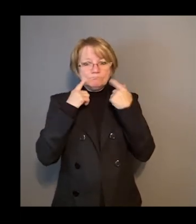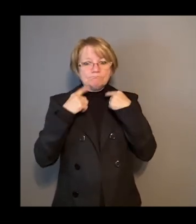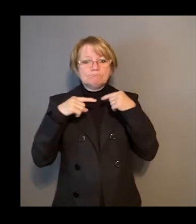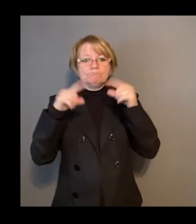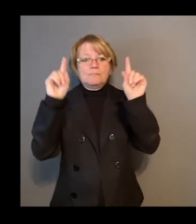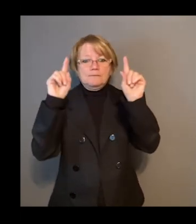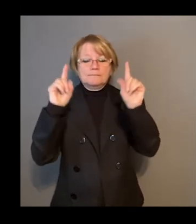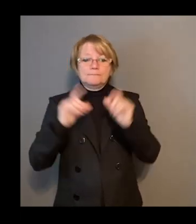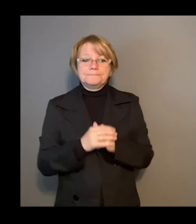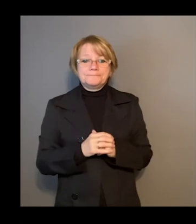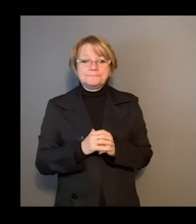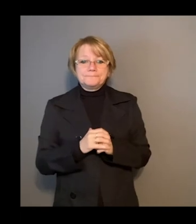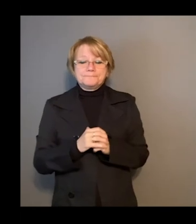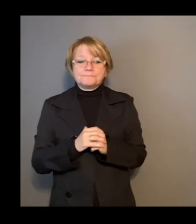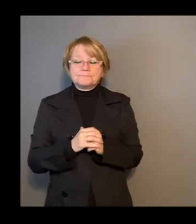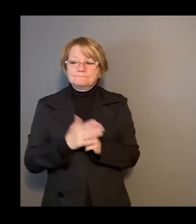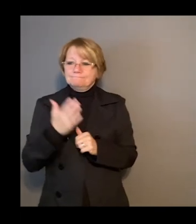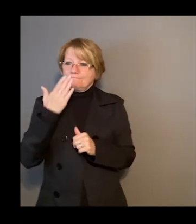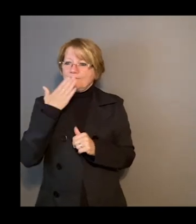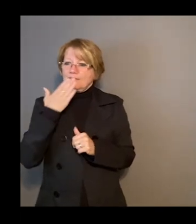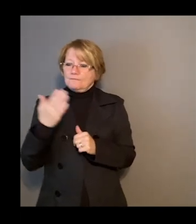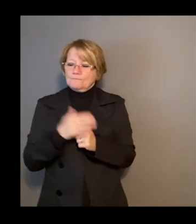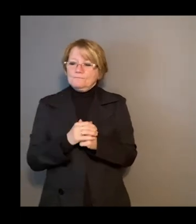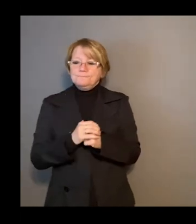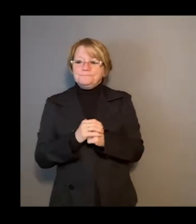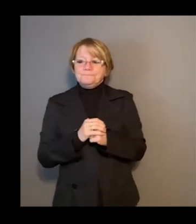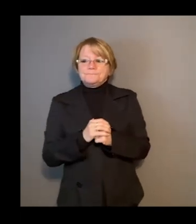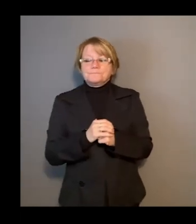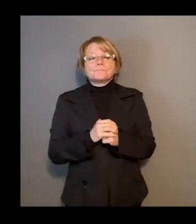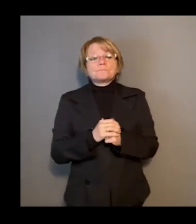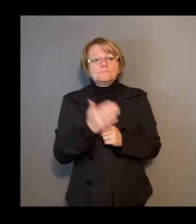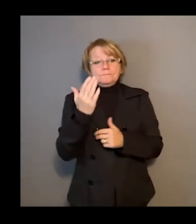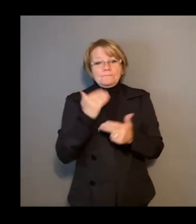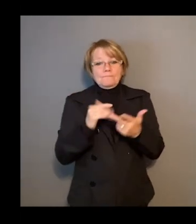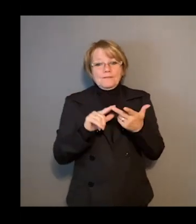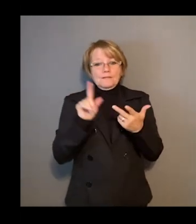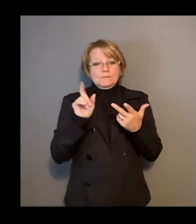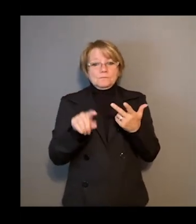Thank you so much. Next question is,